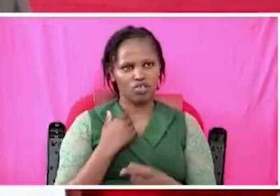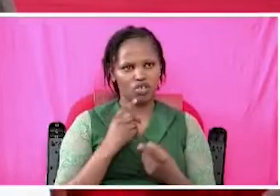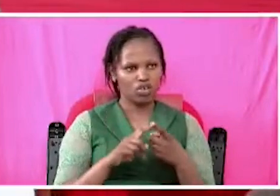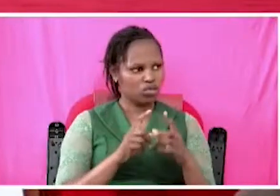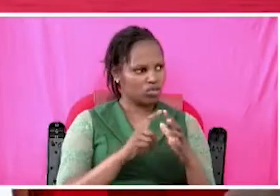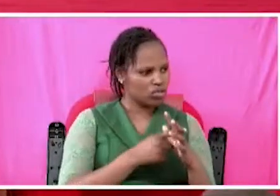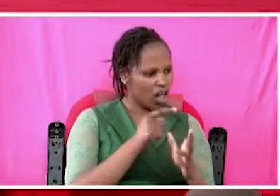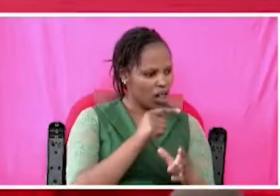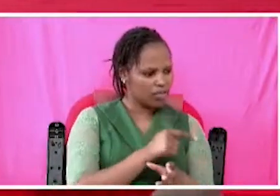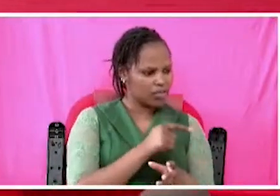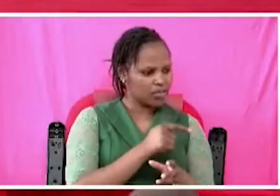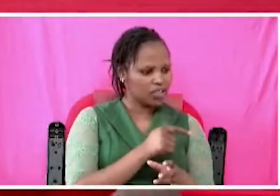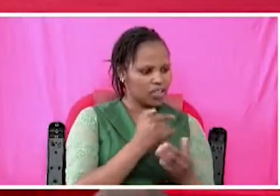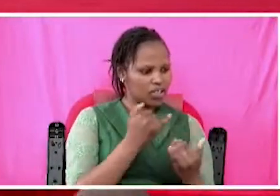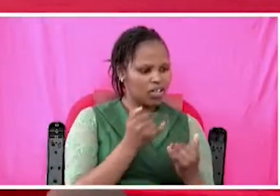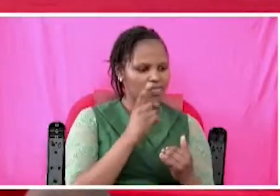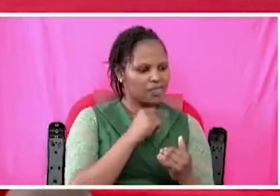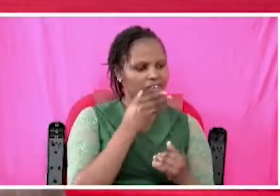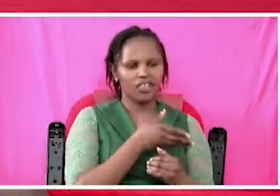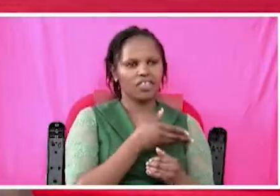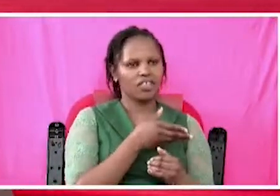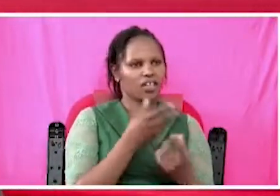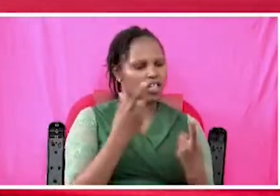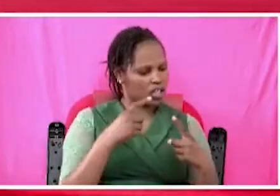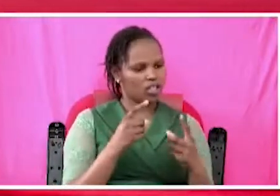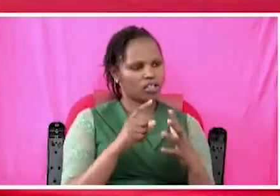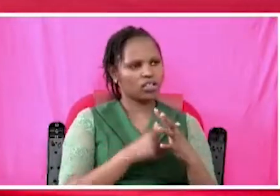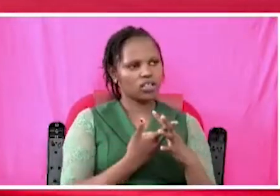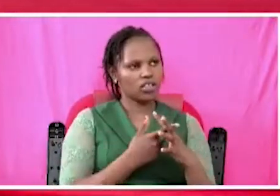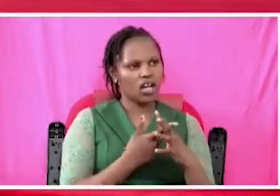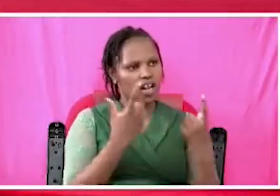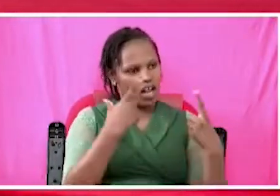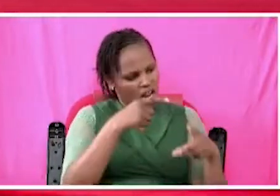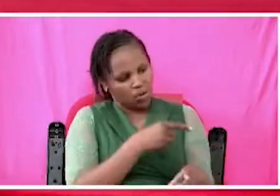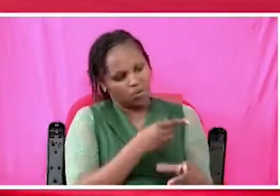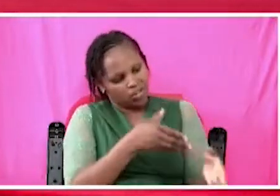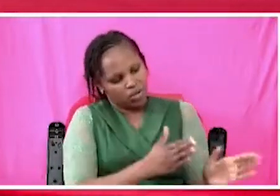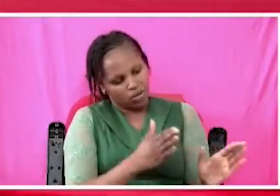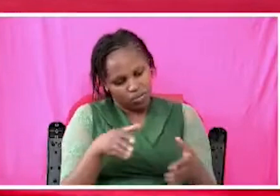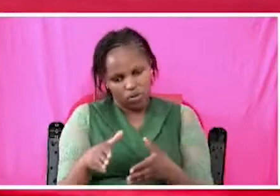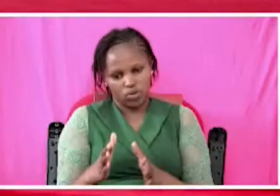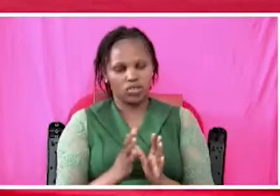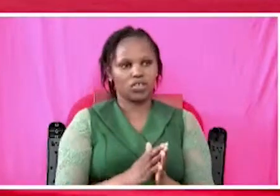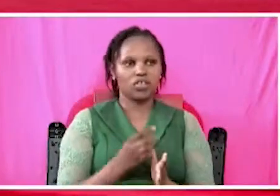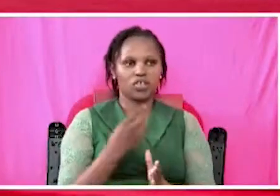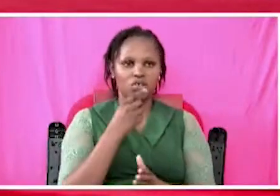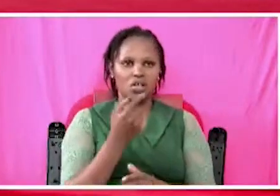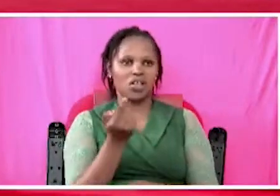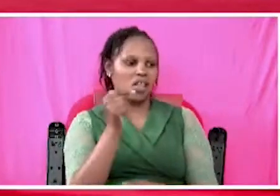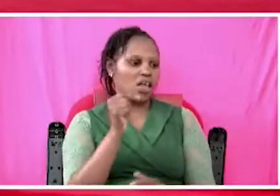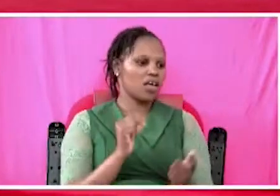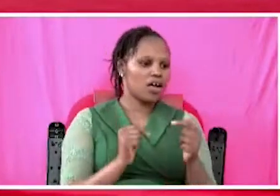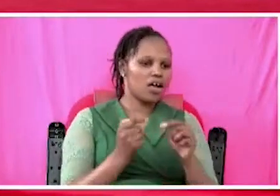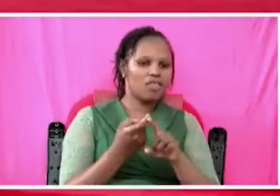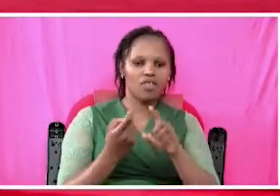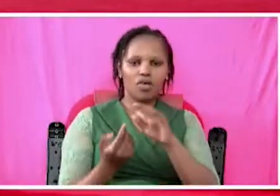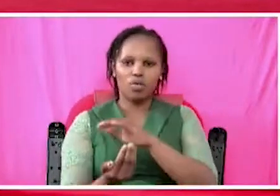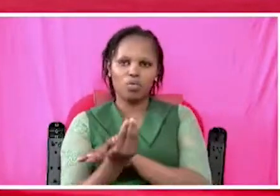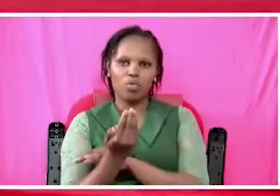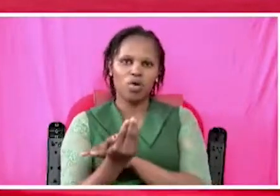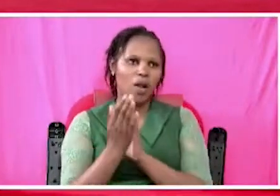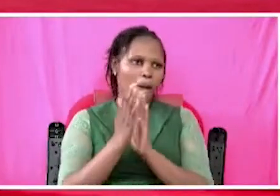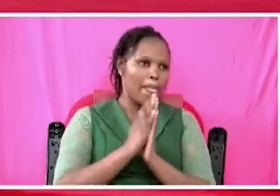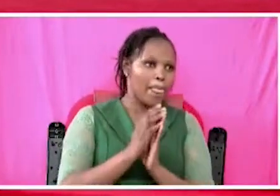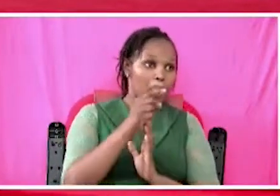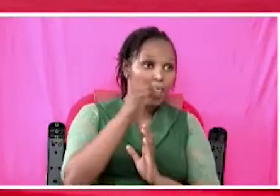can finish it there. Let's begin allowing them the opportunity. So they come from morning, chanting prayer. You know, they